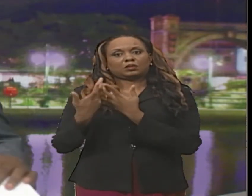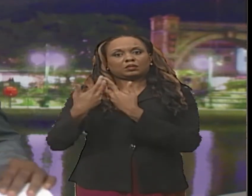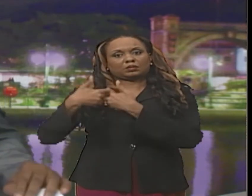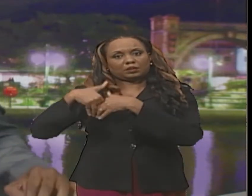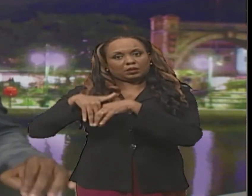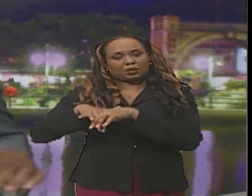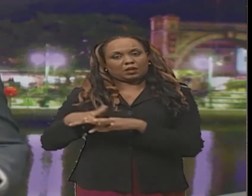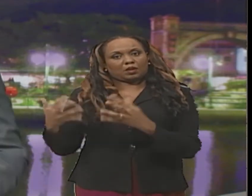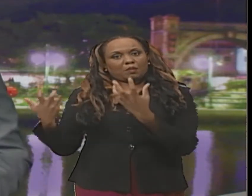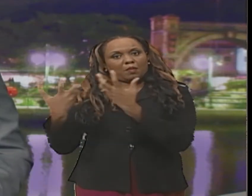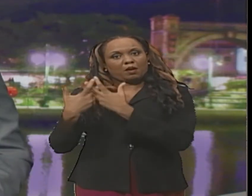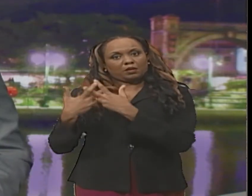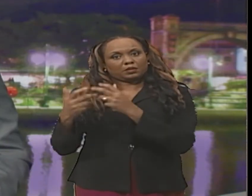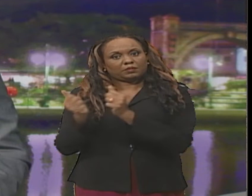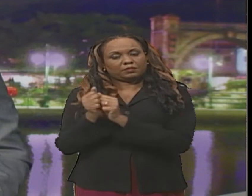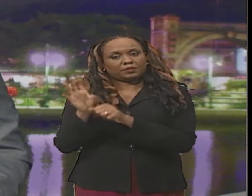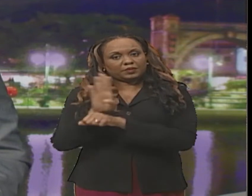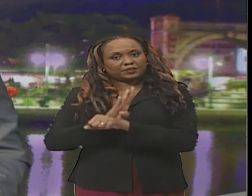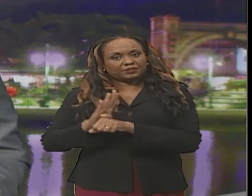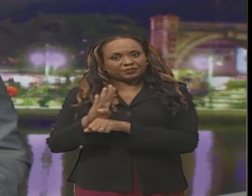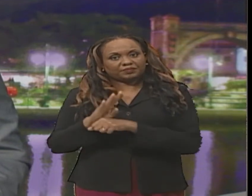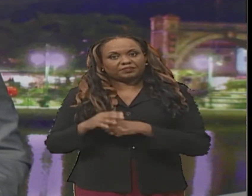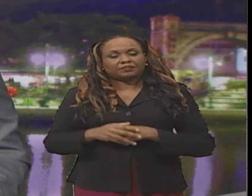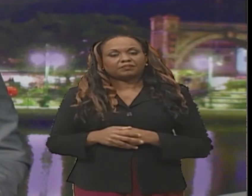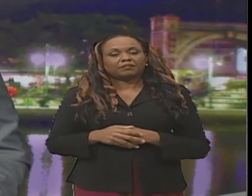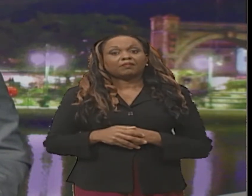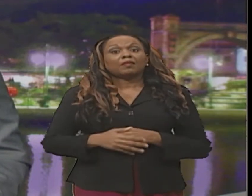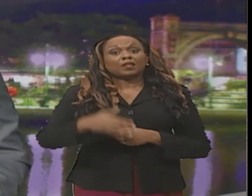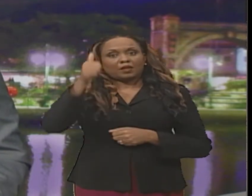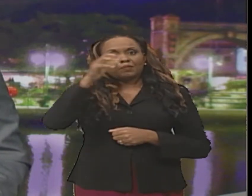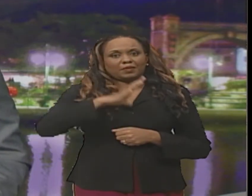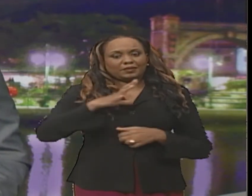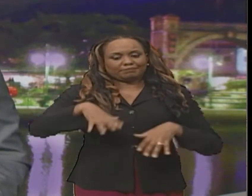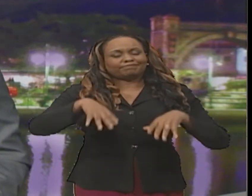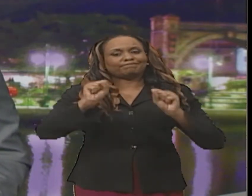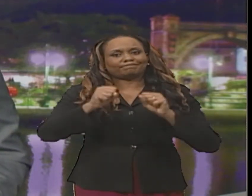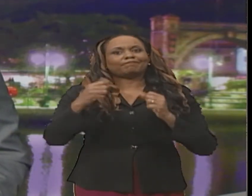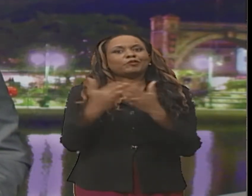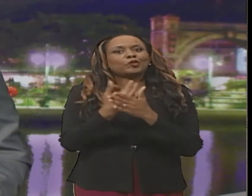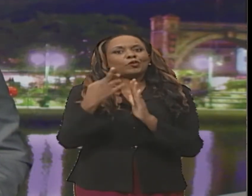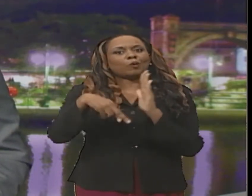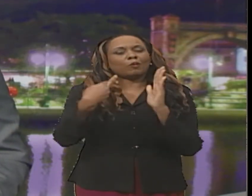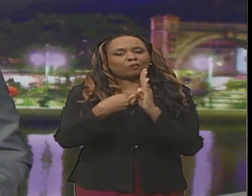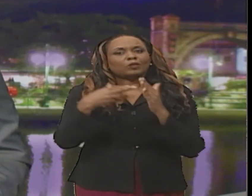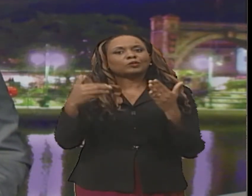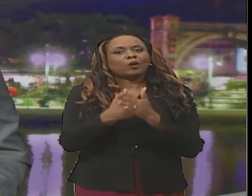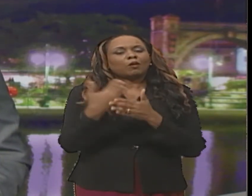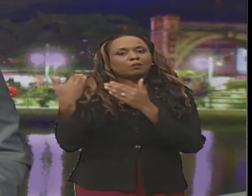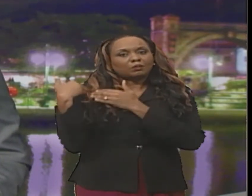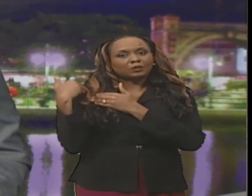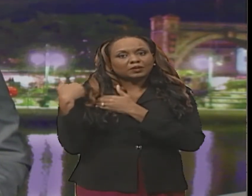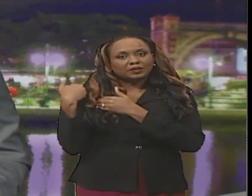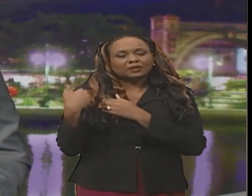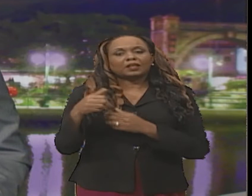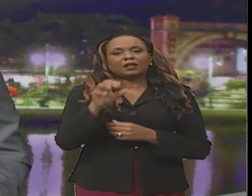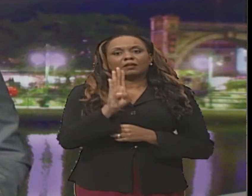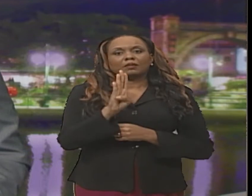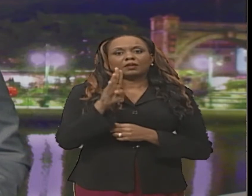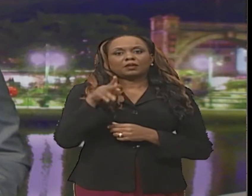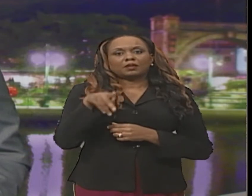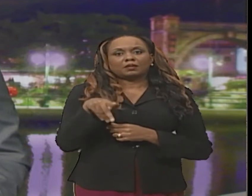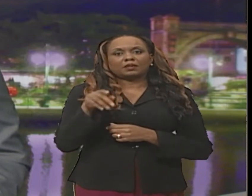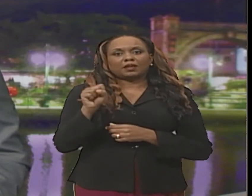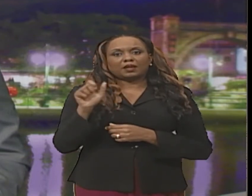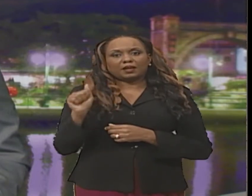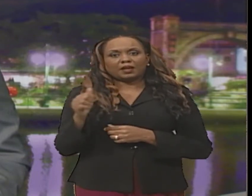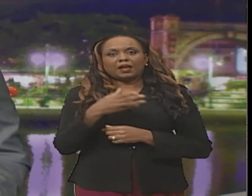Barbados. Meanwhile, with Mr. Clark taking up the new role as head of the BPSA, the Barbados Chamber of Commerce and Industry, or